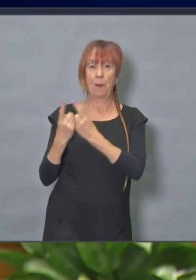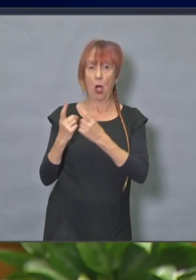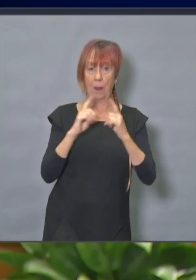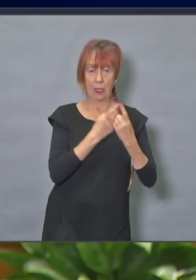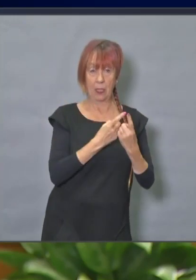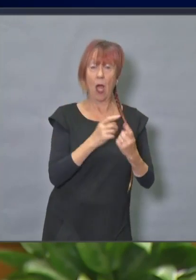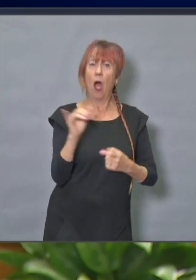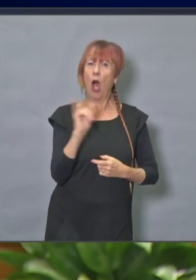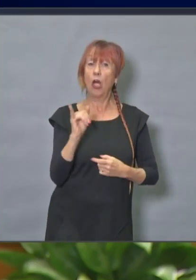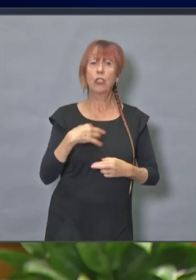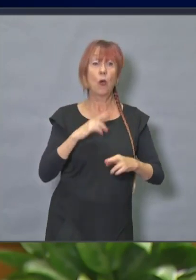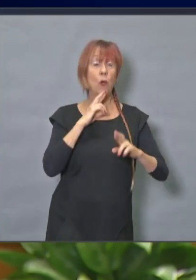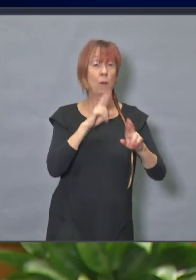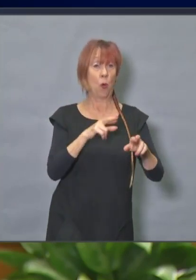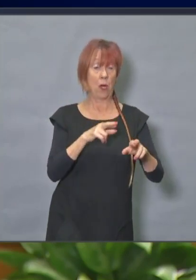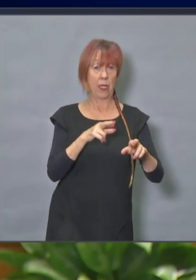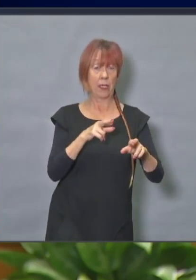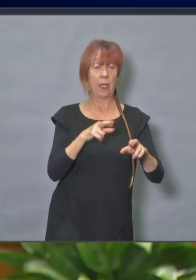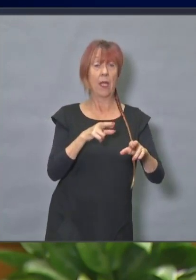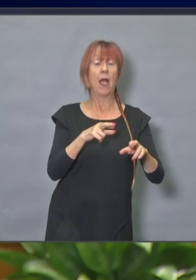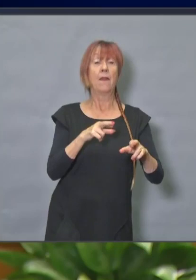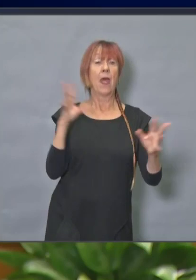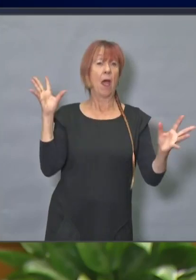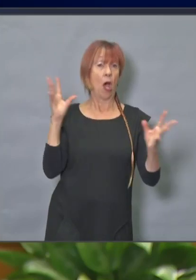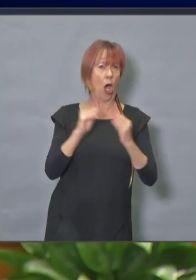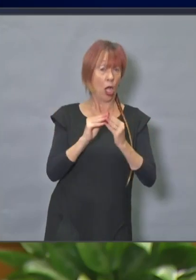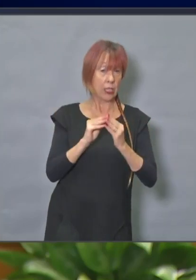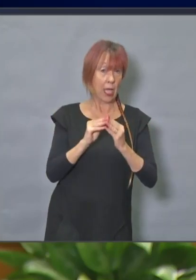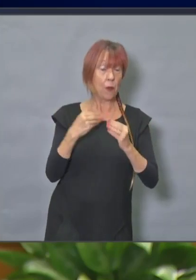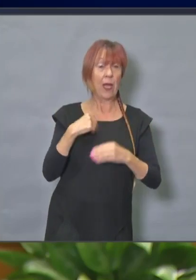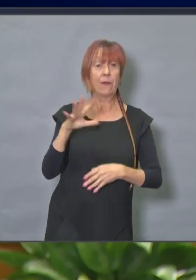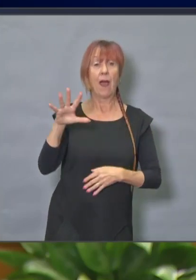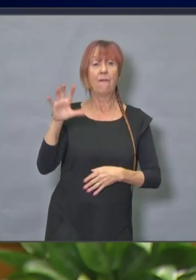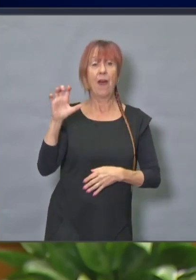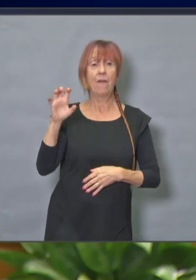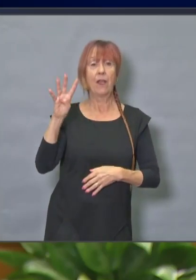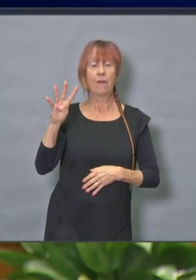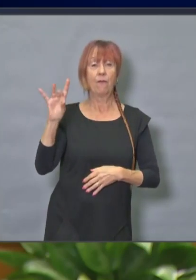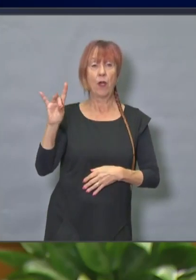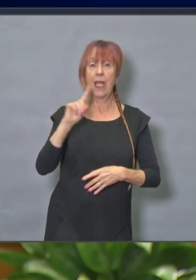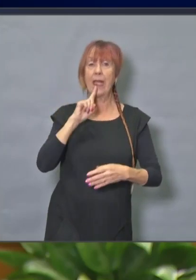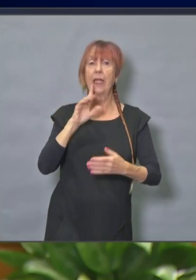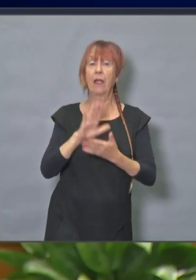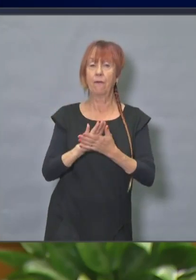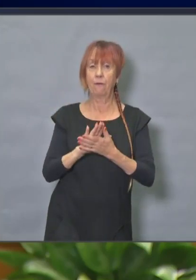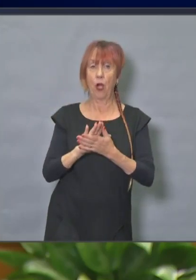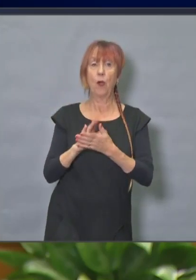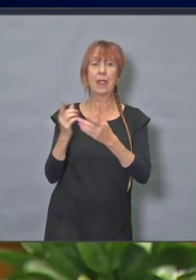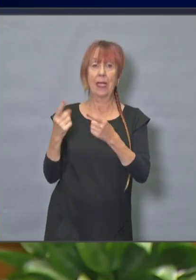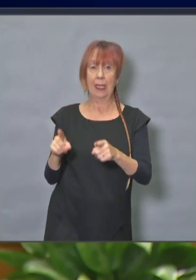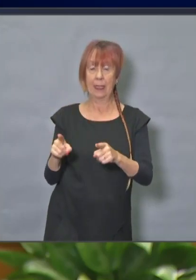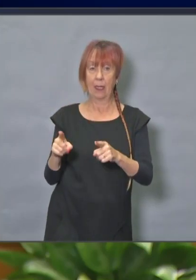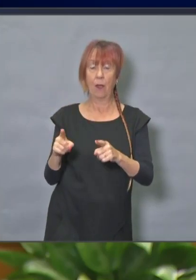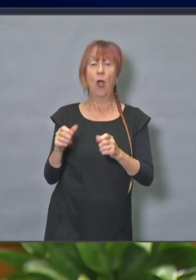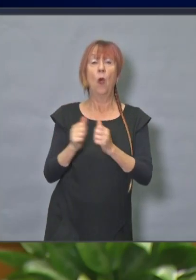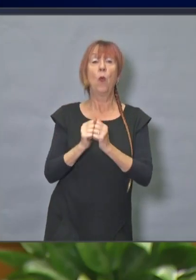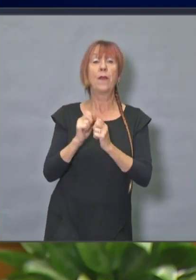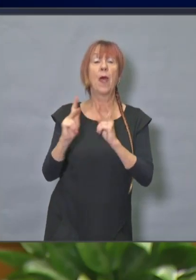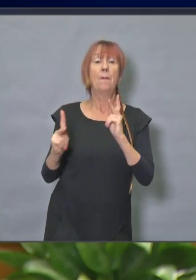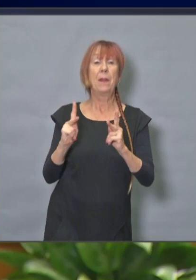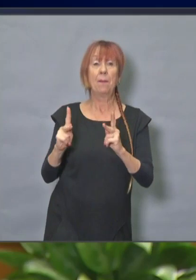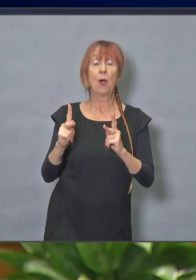reporting among the total cases, we have 548 confirmed cases among people